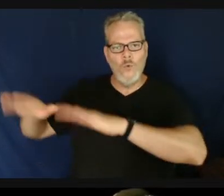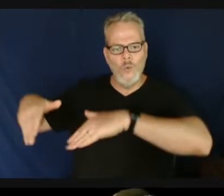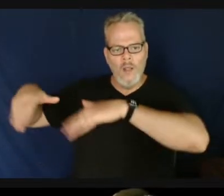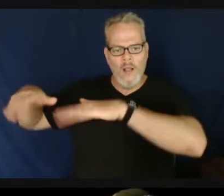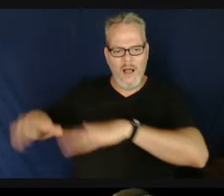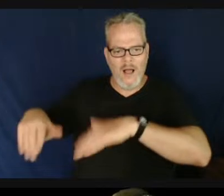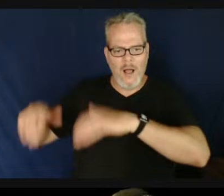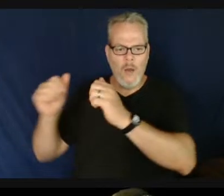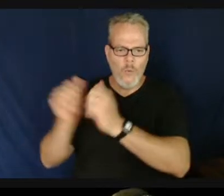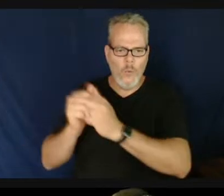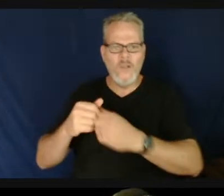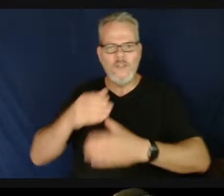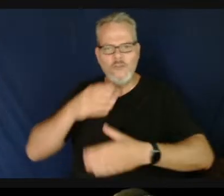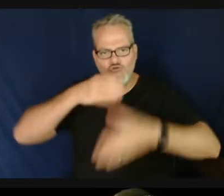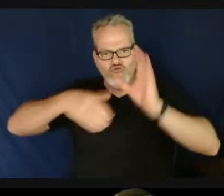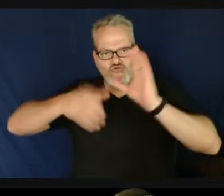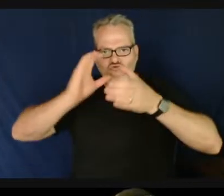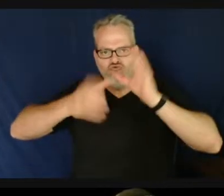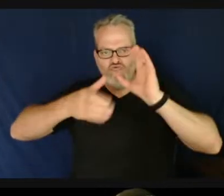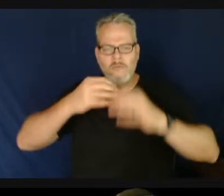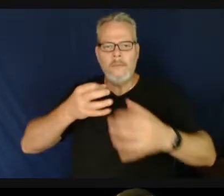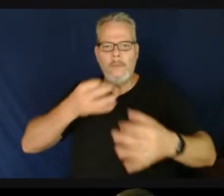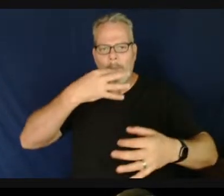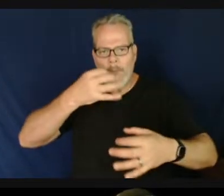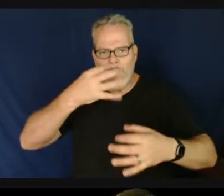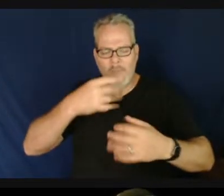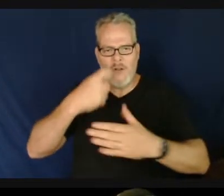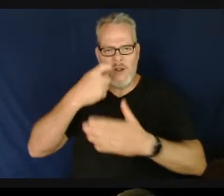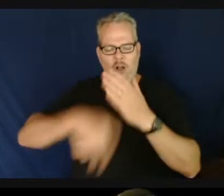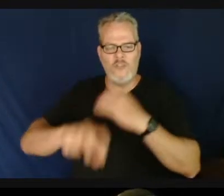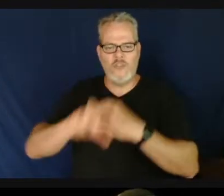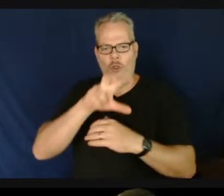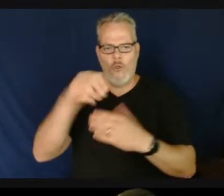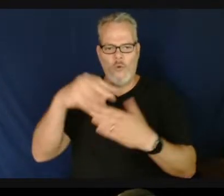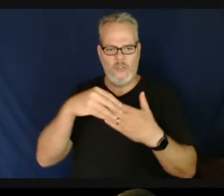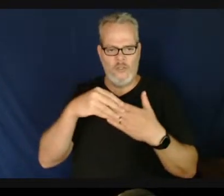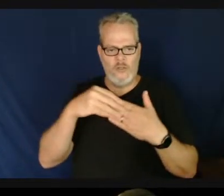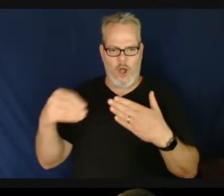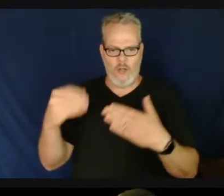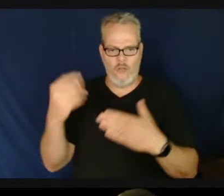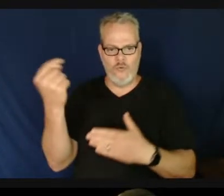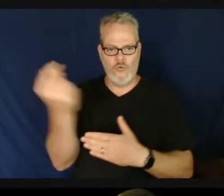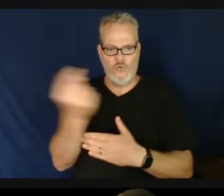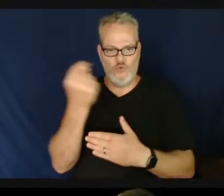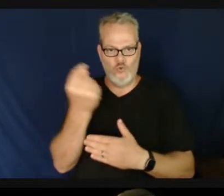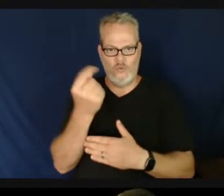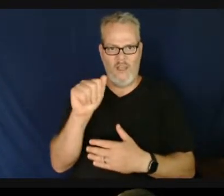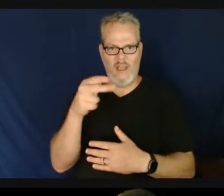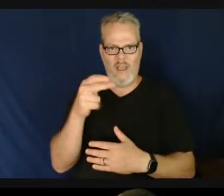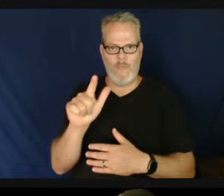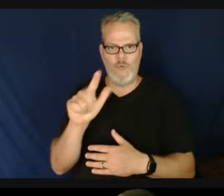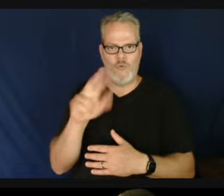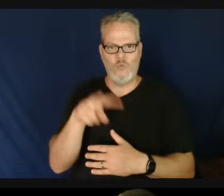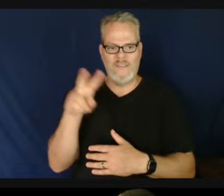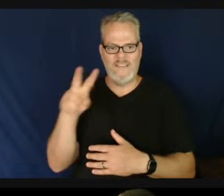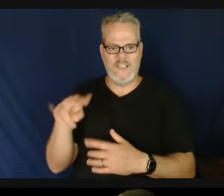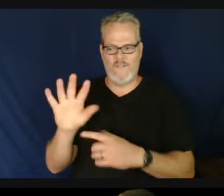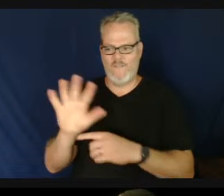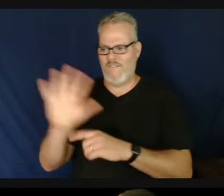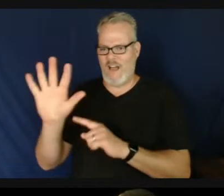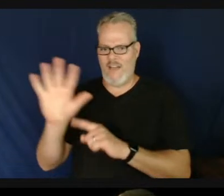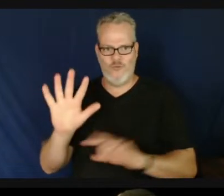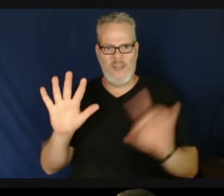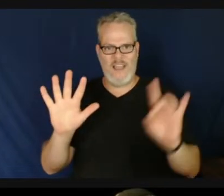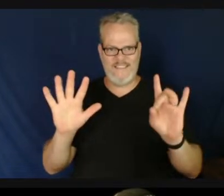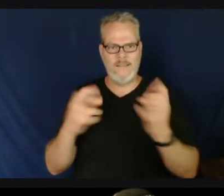plus drinks. It's $30. It's Tuesday, April 22nd from 5 to 8 p.m. Supports a good cause. A lot